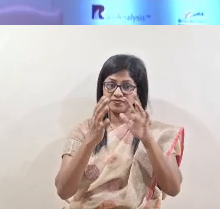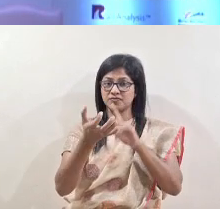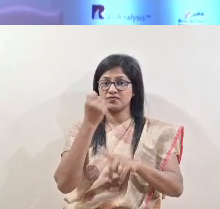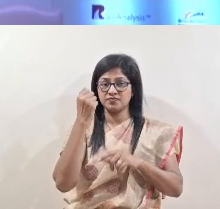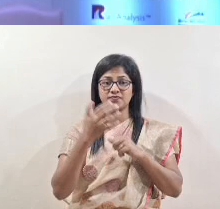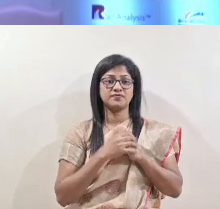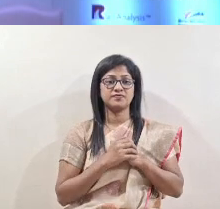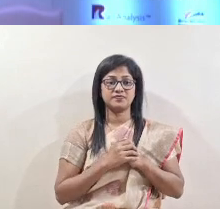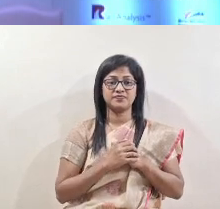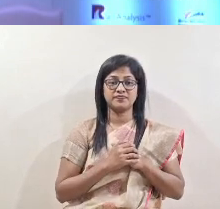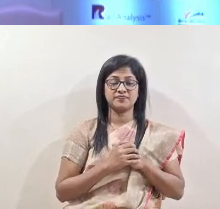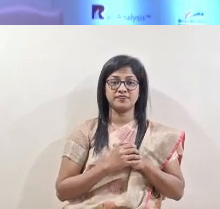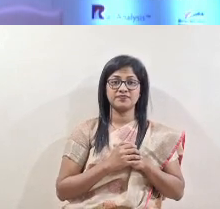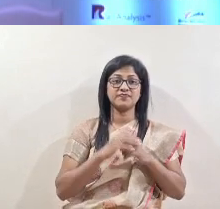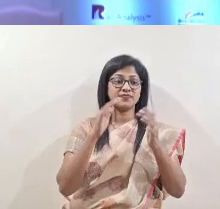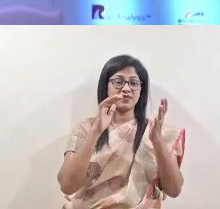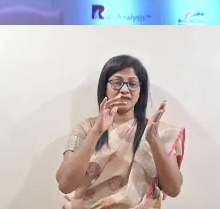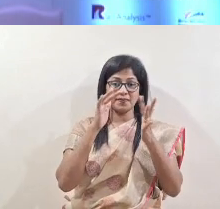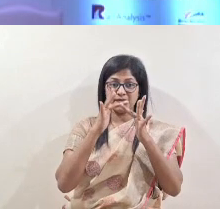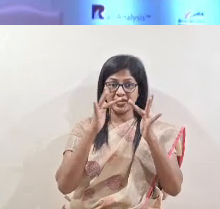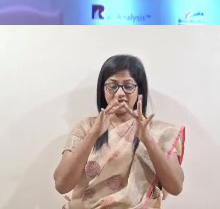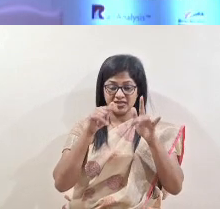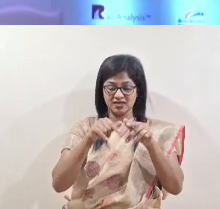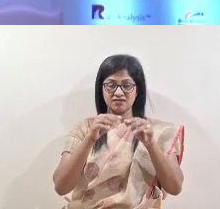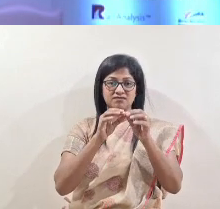found is that with the increase in the width of median,